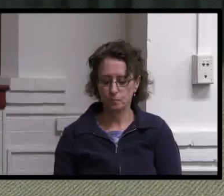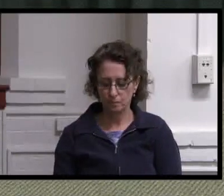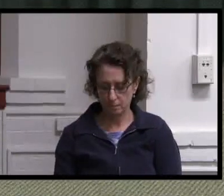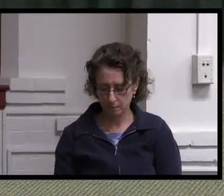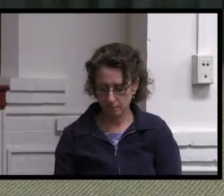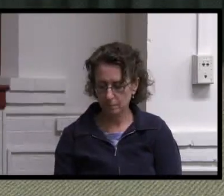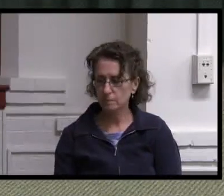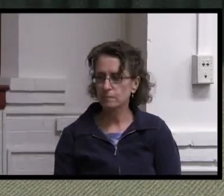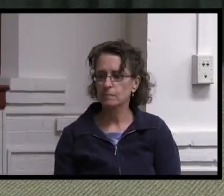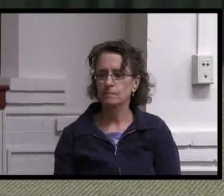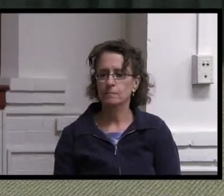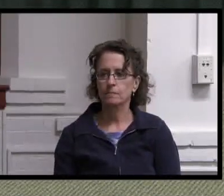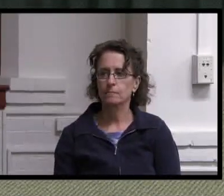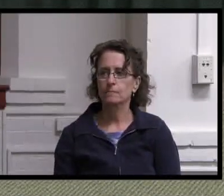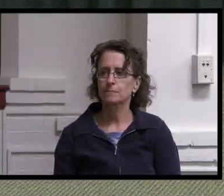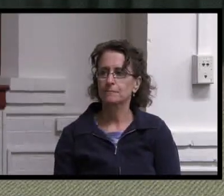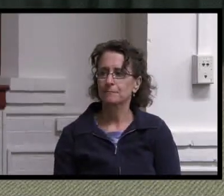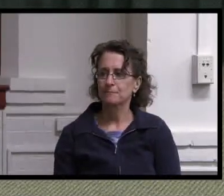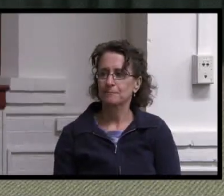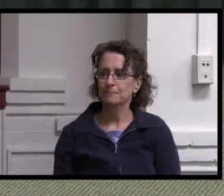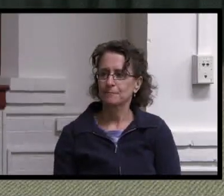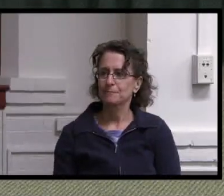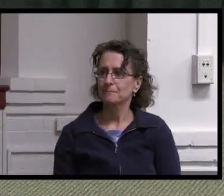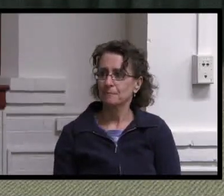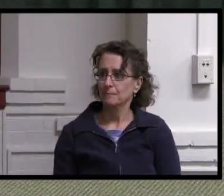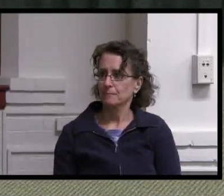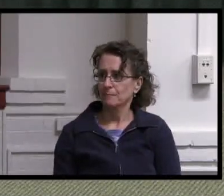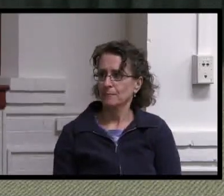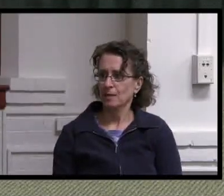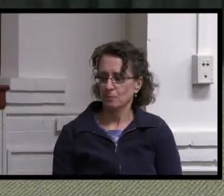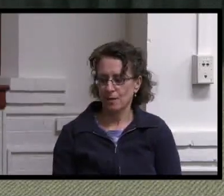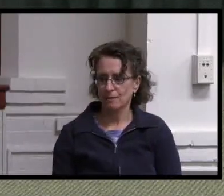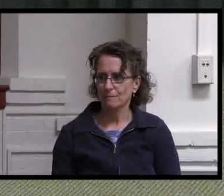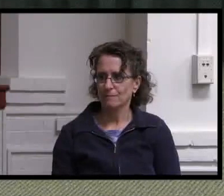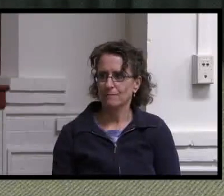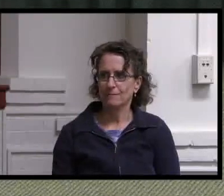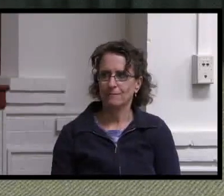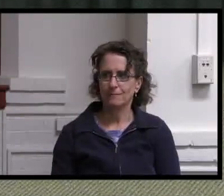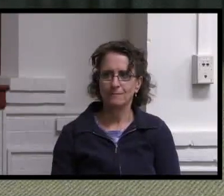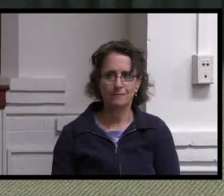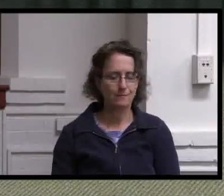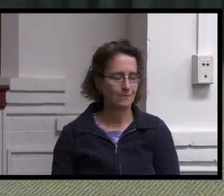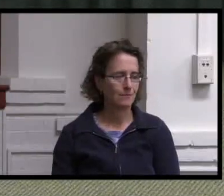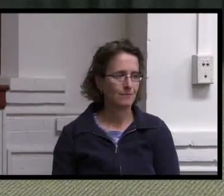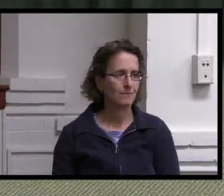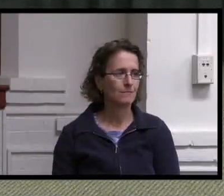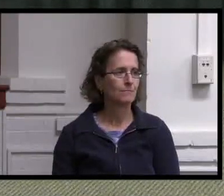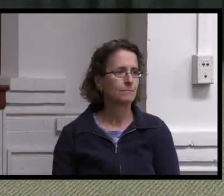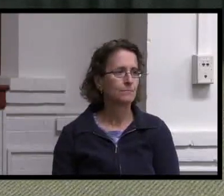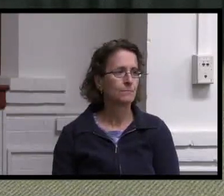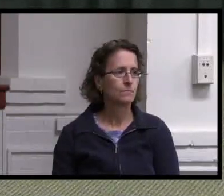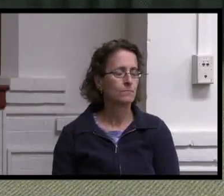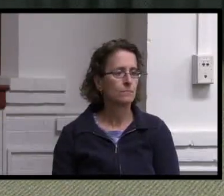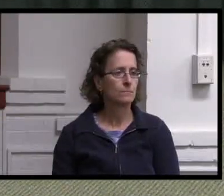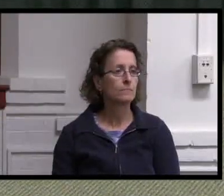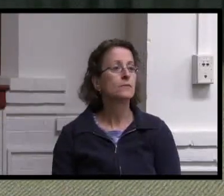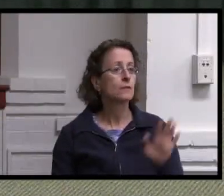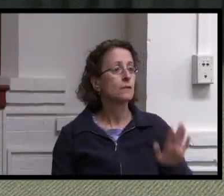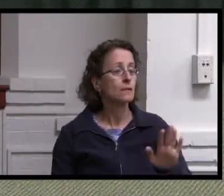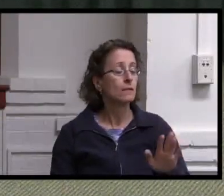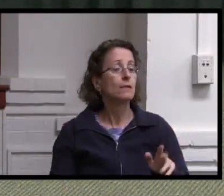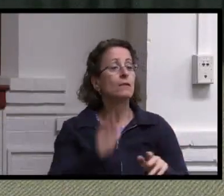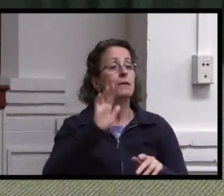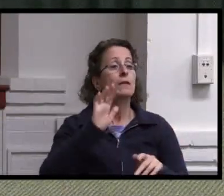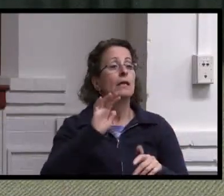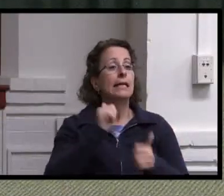I would ask is when you come to the microphone, if you can say who you are, we'd appreciate that. And keep your remarks